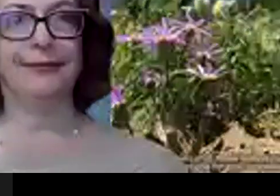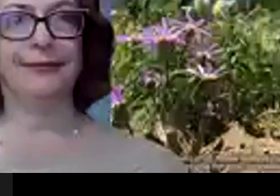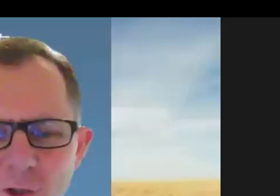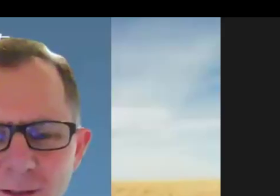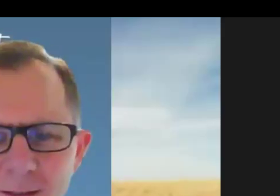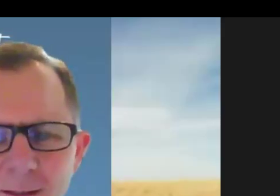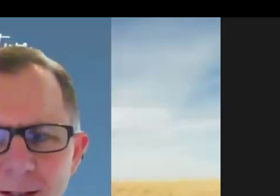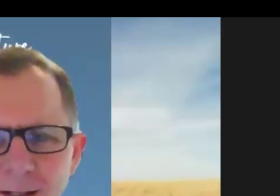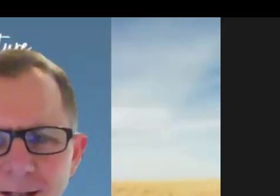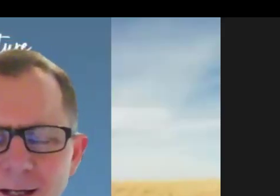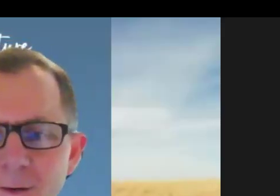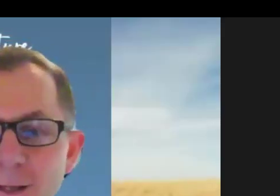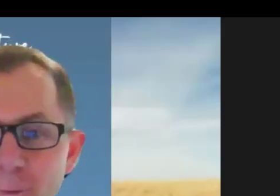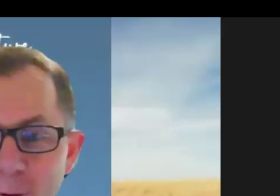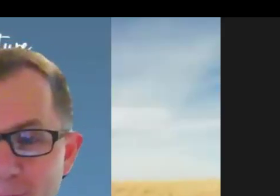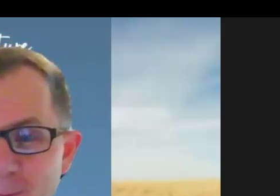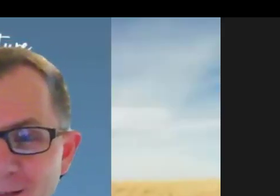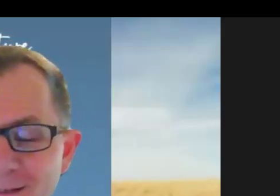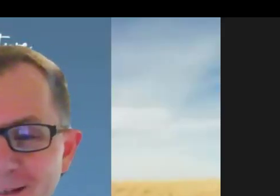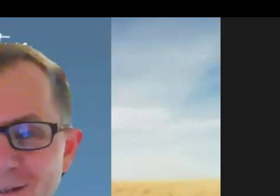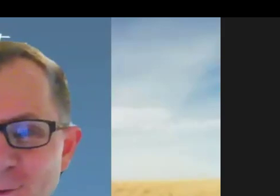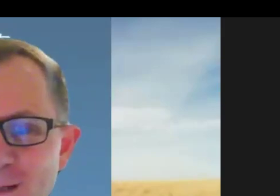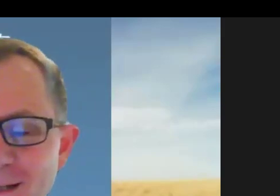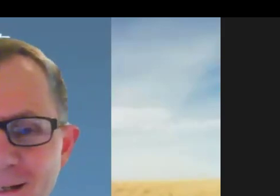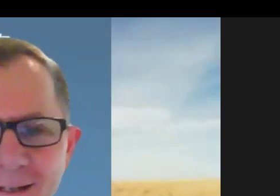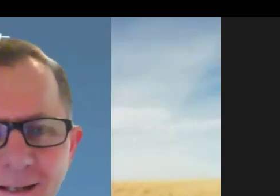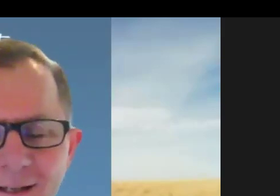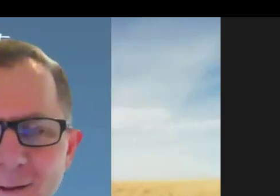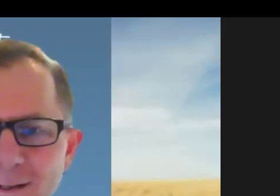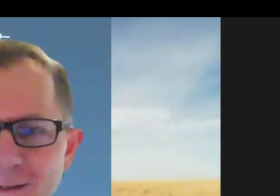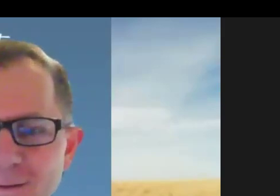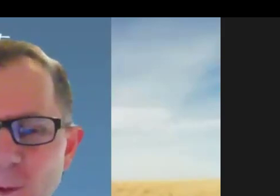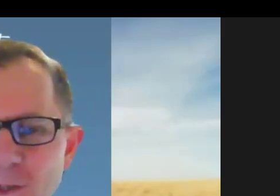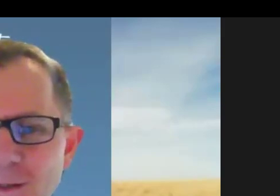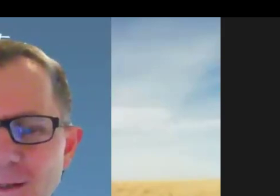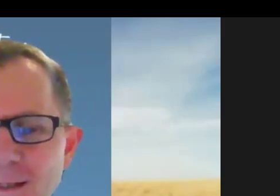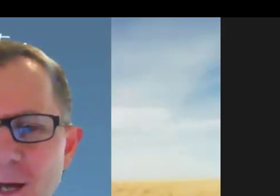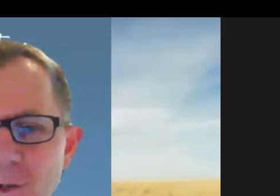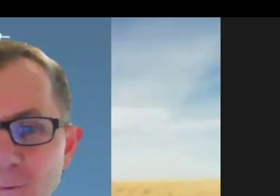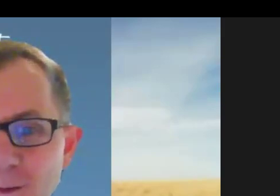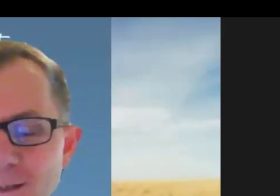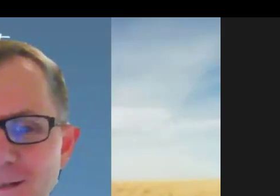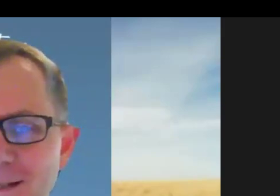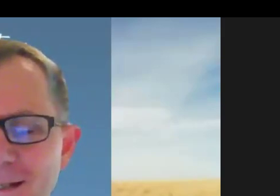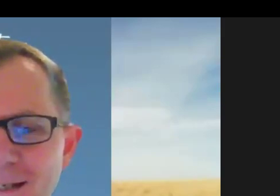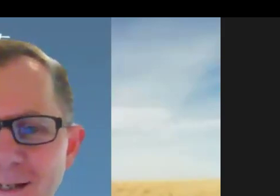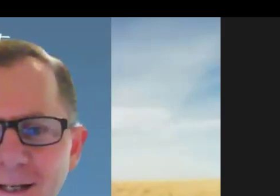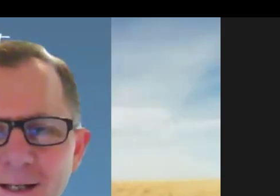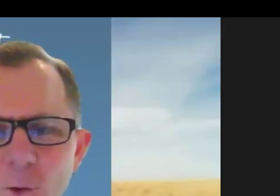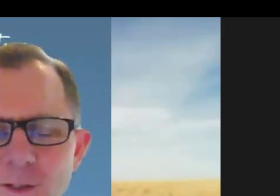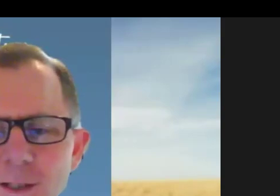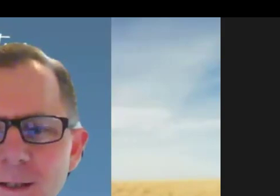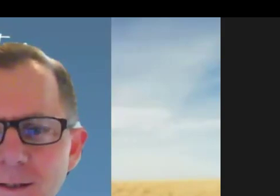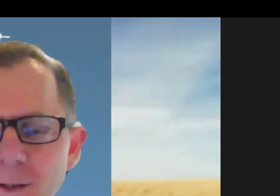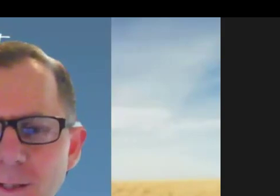the introduction, and thank you for having me today in the Washington Lean conference